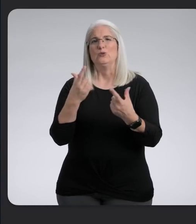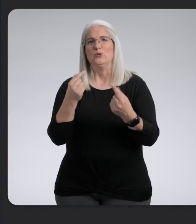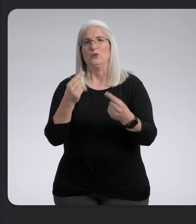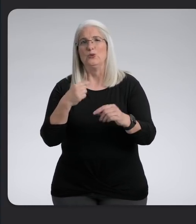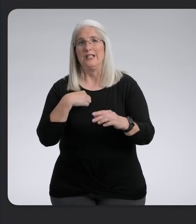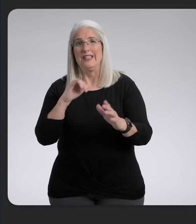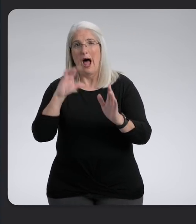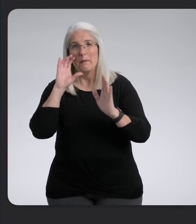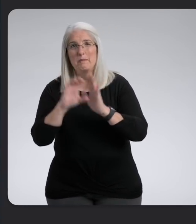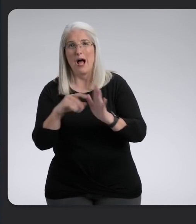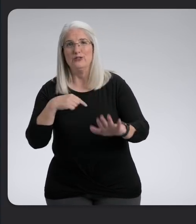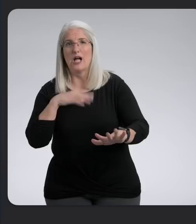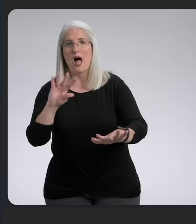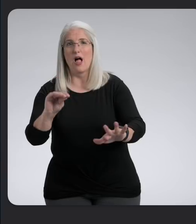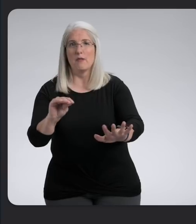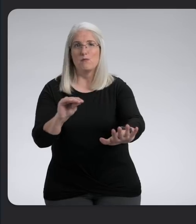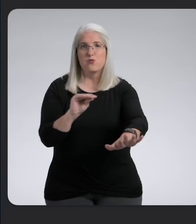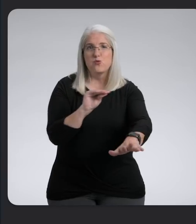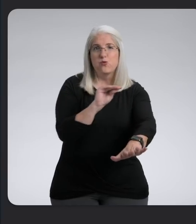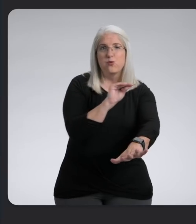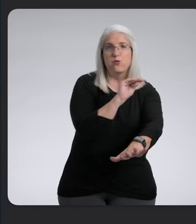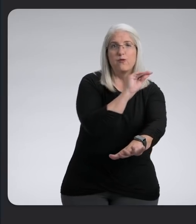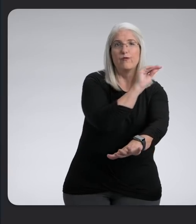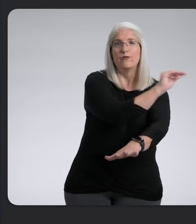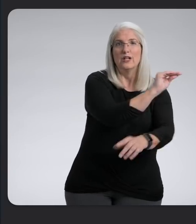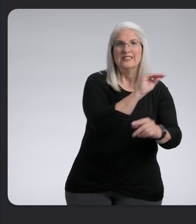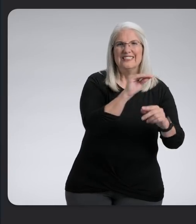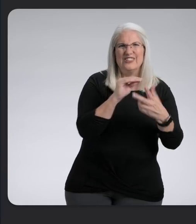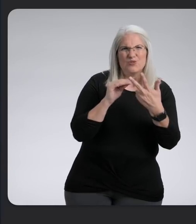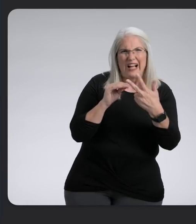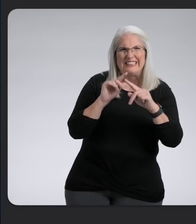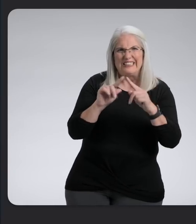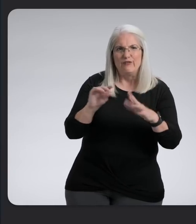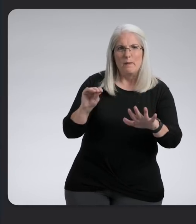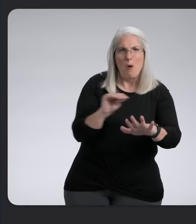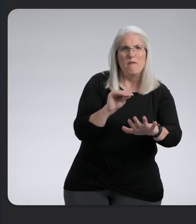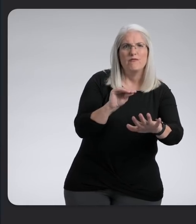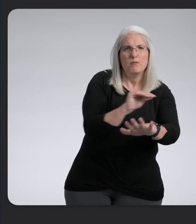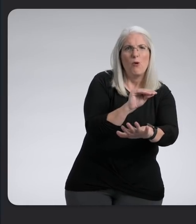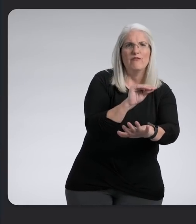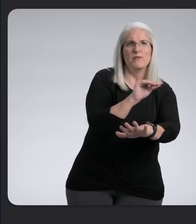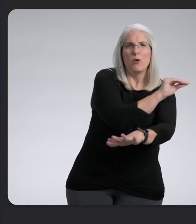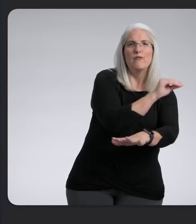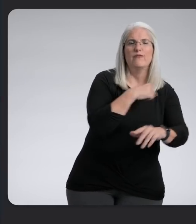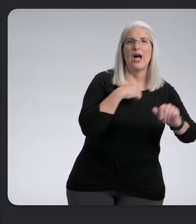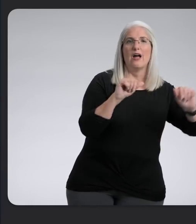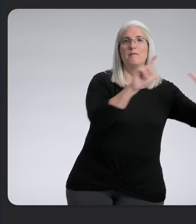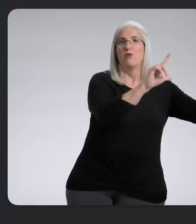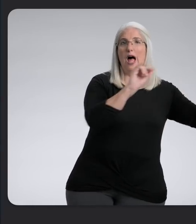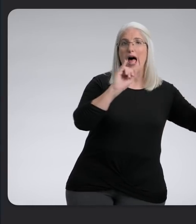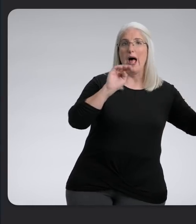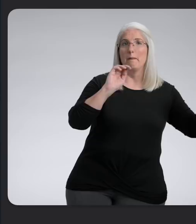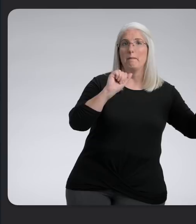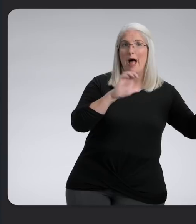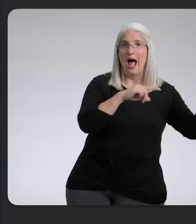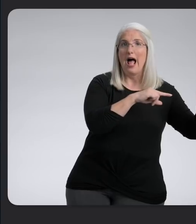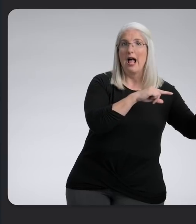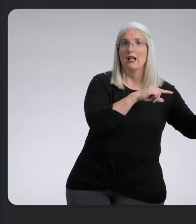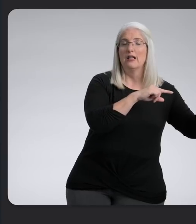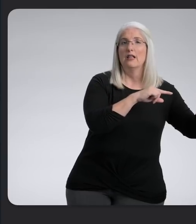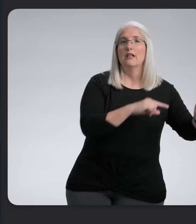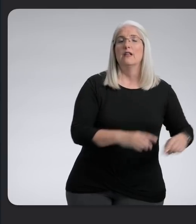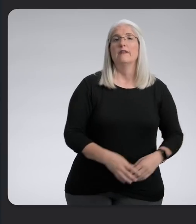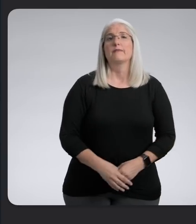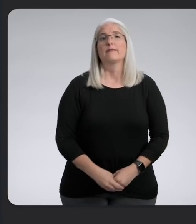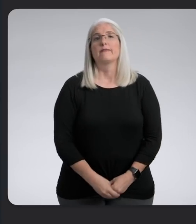across all 3 devices and drop it in to Final Cut. Just